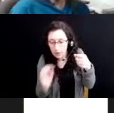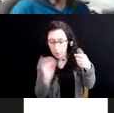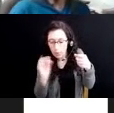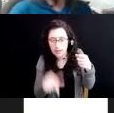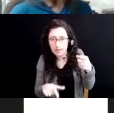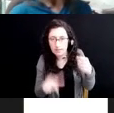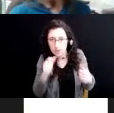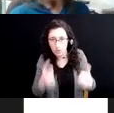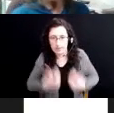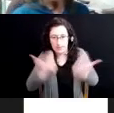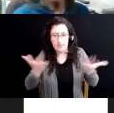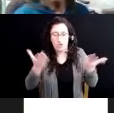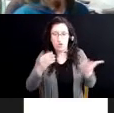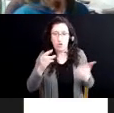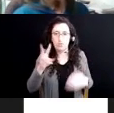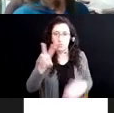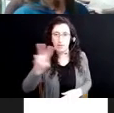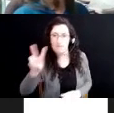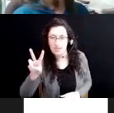in this area, for example.